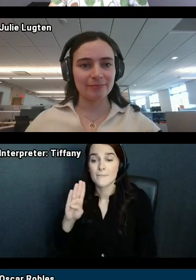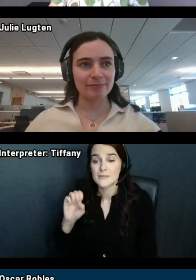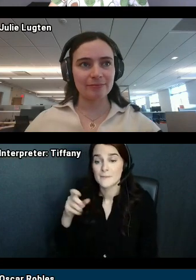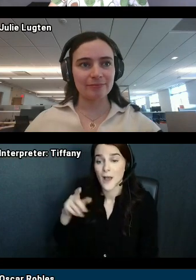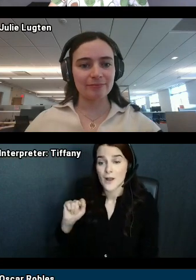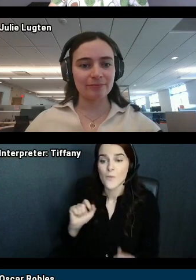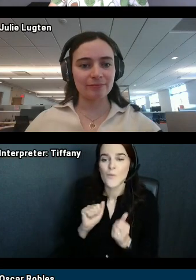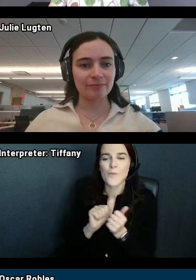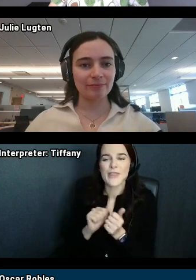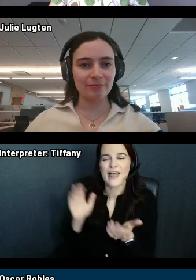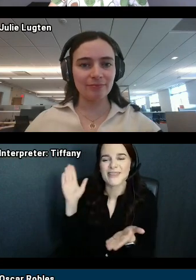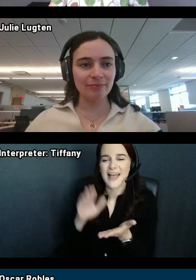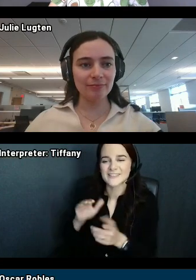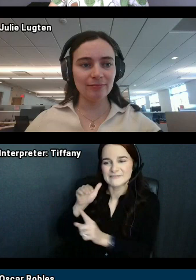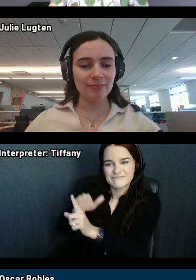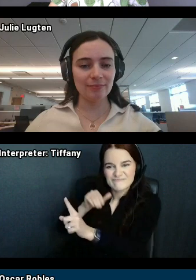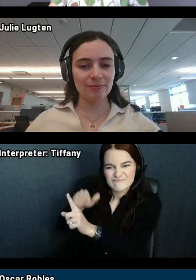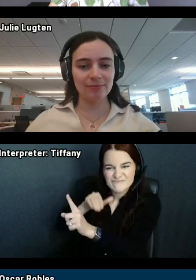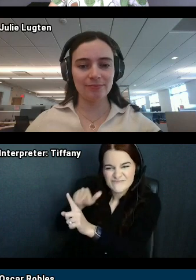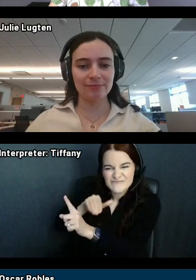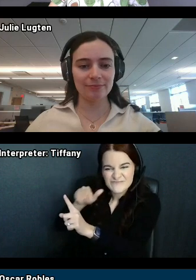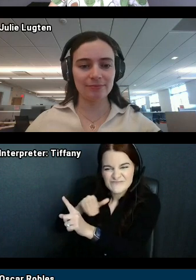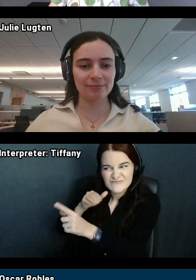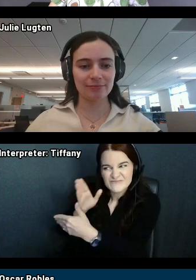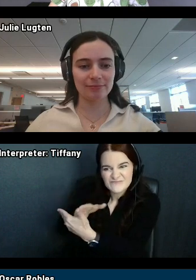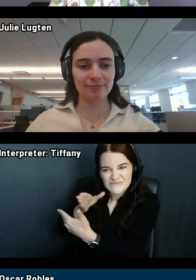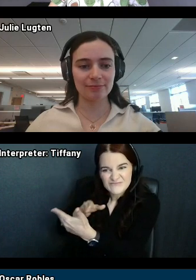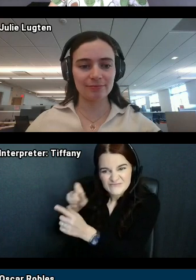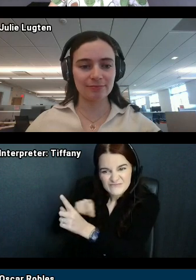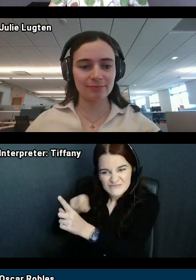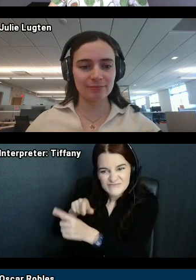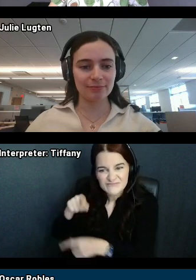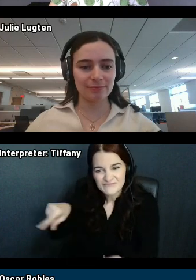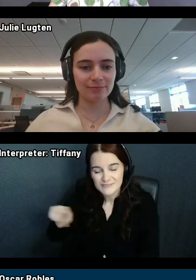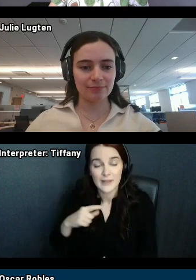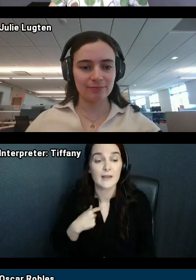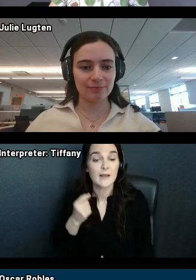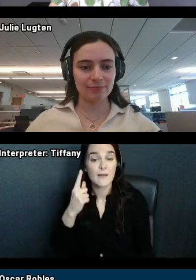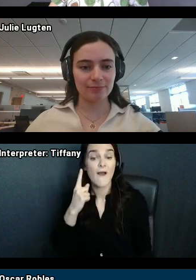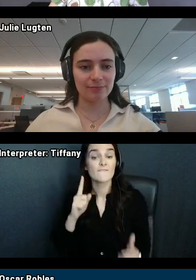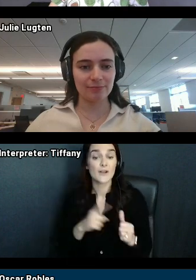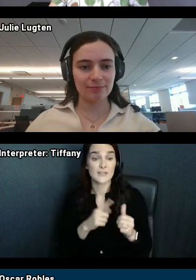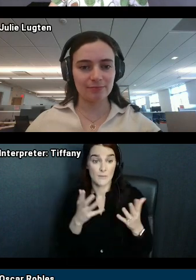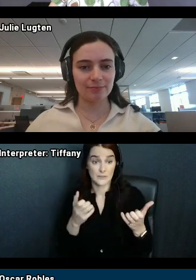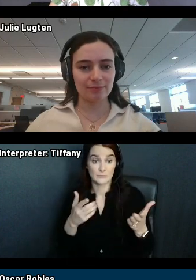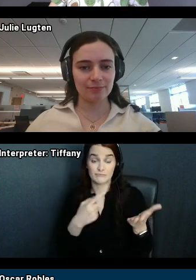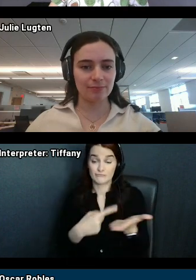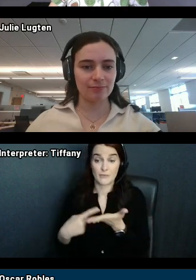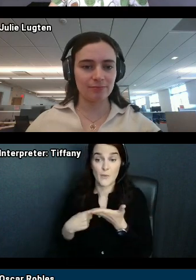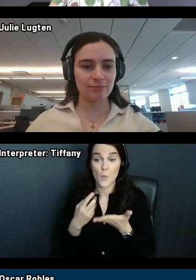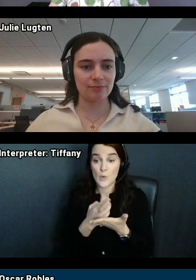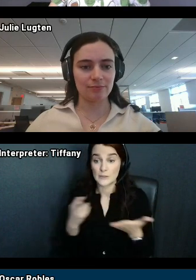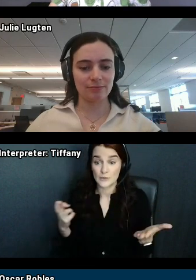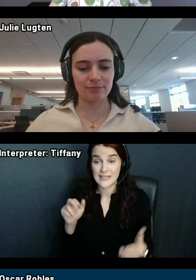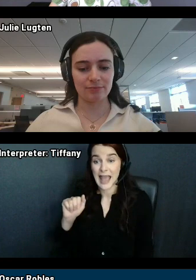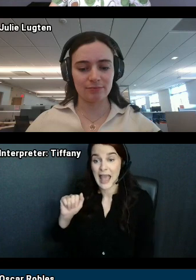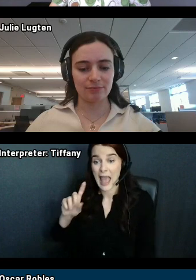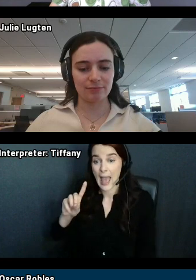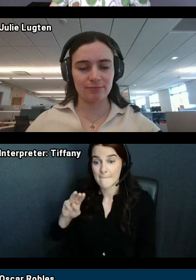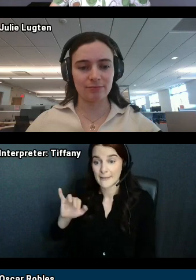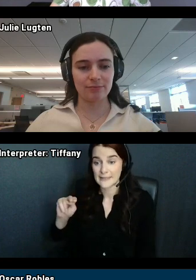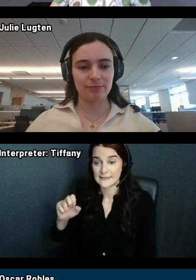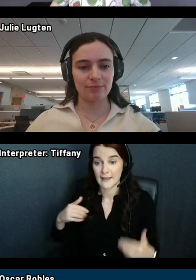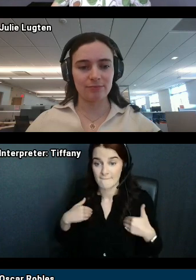So I want to start by making sure that you're all aware of some resources that admins have. And the first is